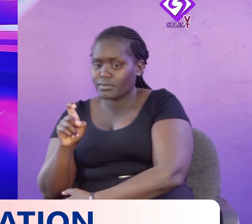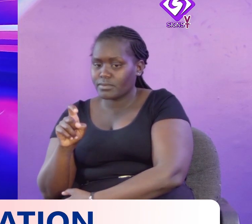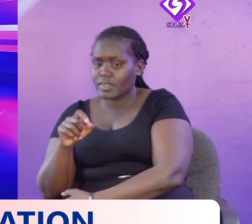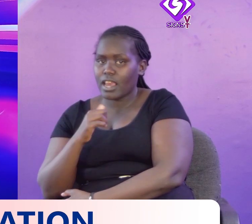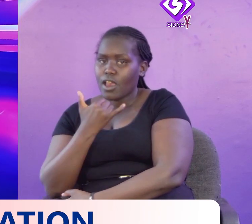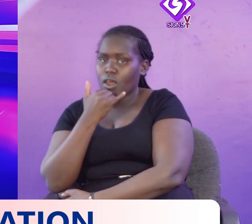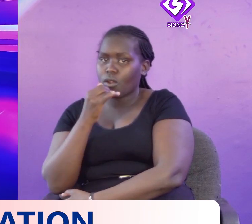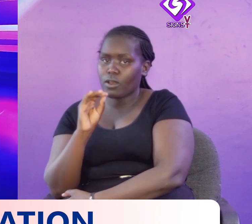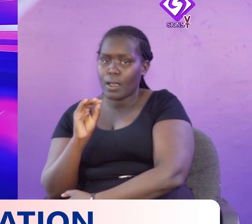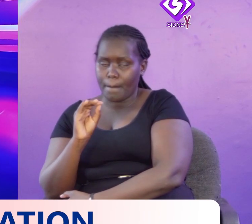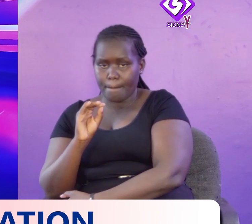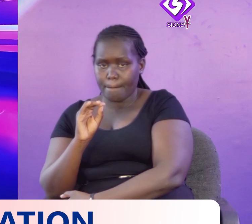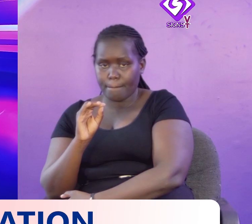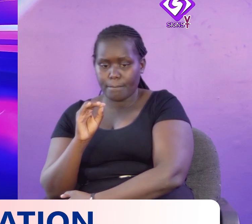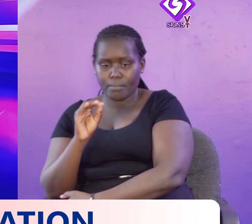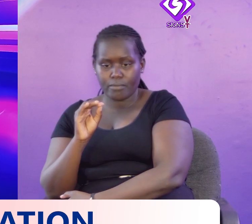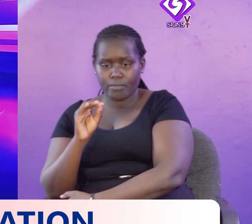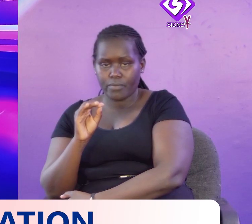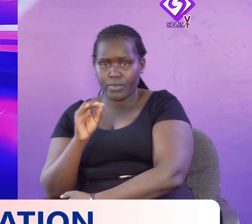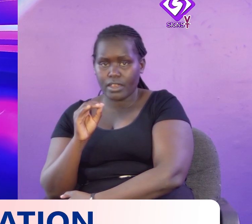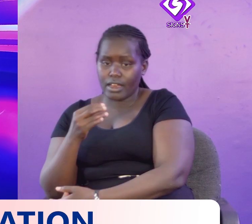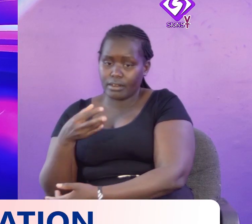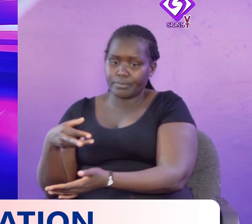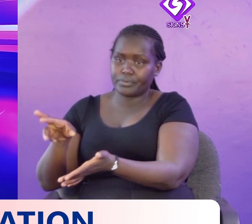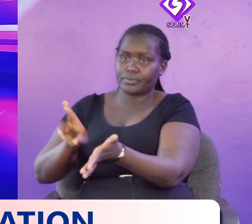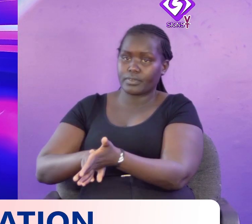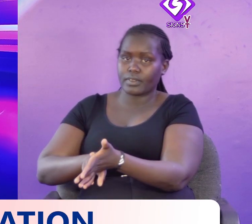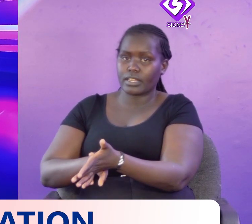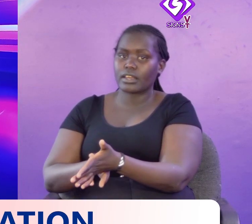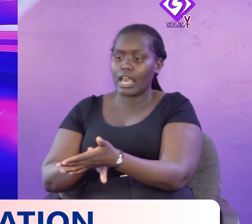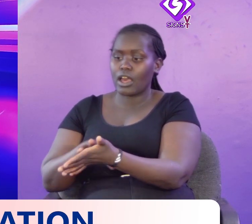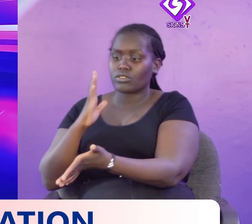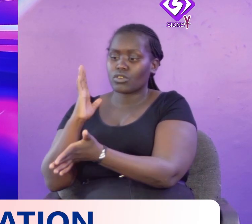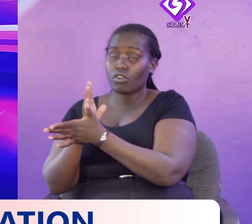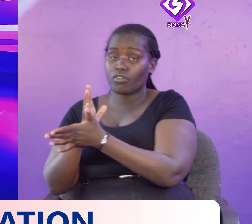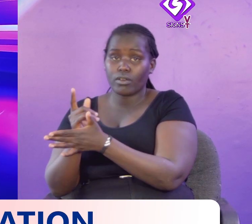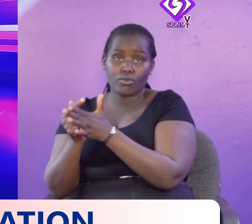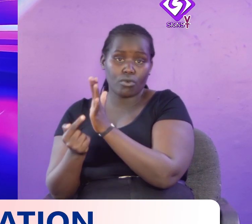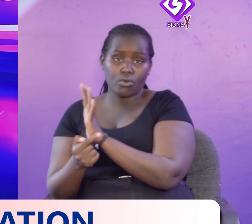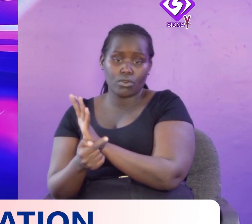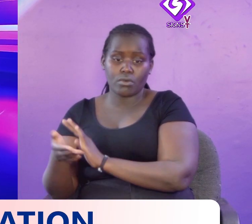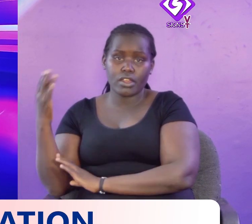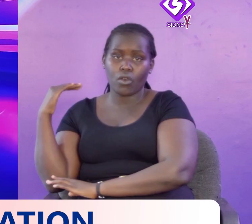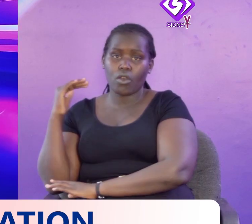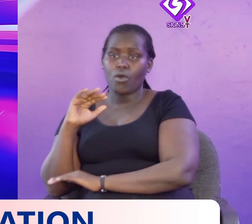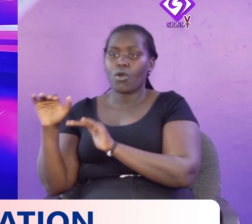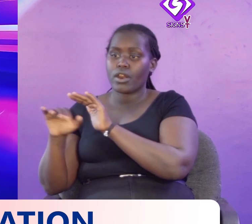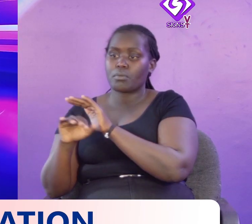wrong. Right. And I still repeat, it was even confirmed by the former Deputy